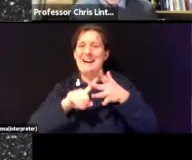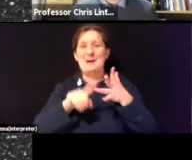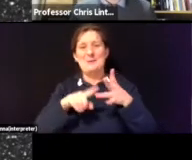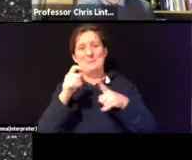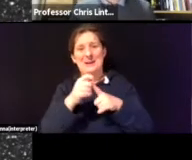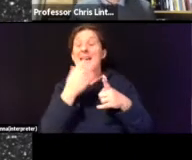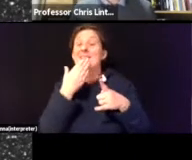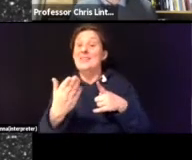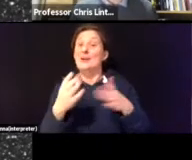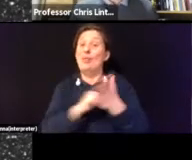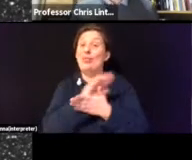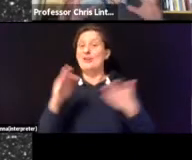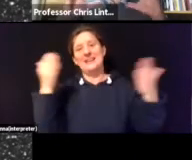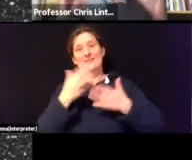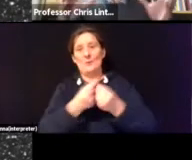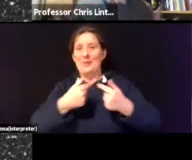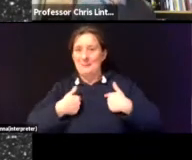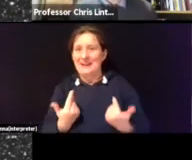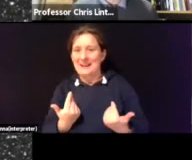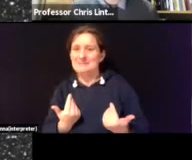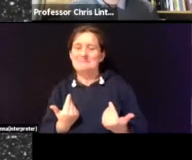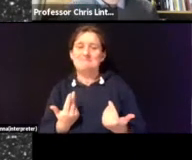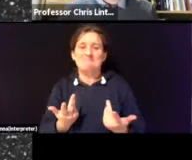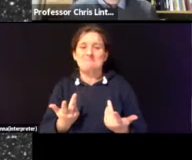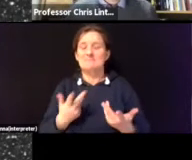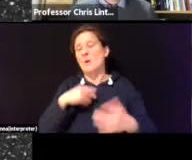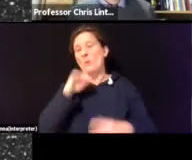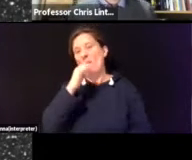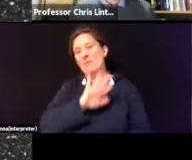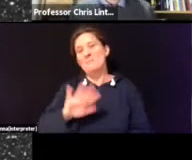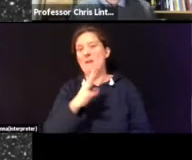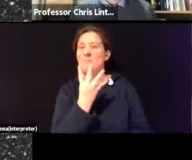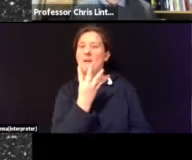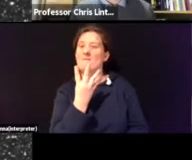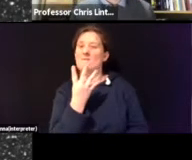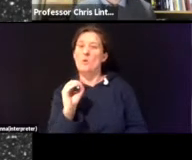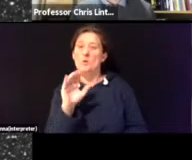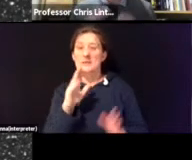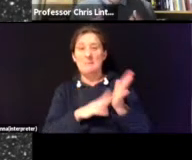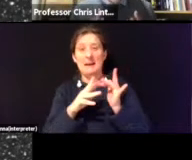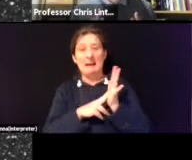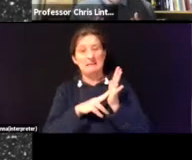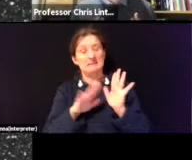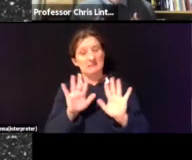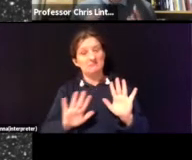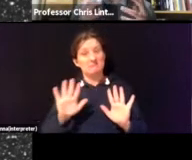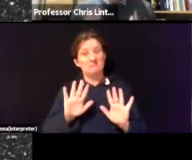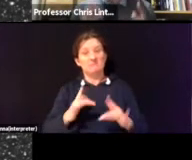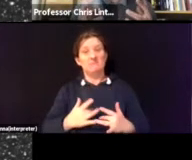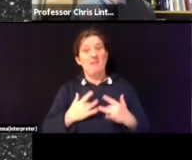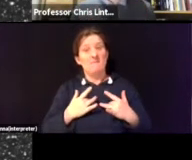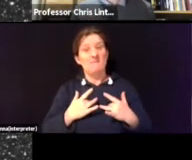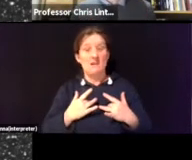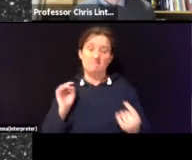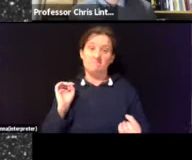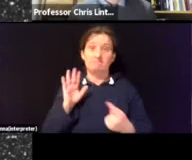Thursday evening with me. I want to take probably about 40 minutes to tell you about what I think is the